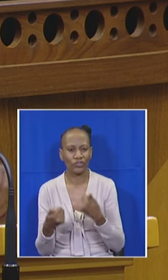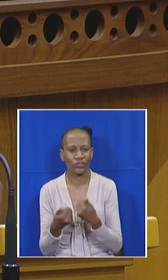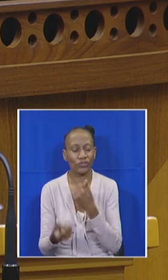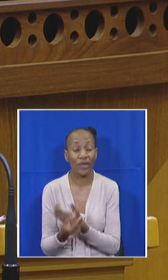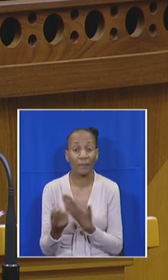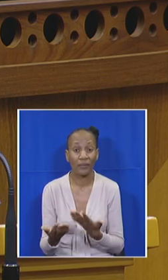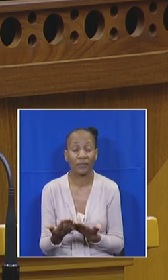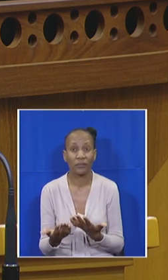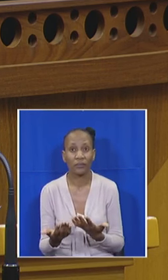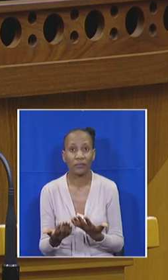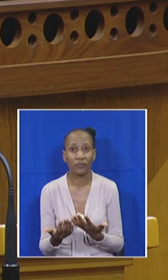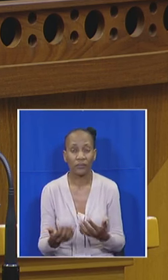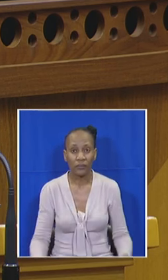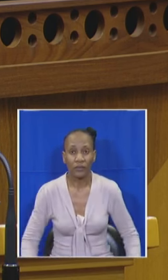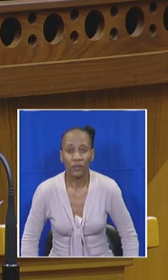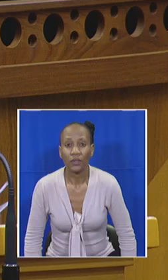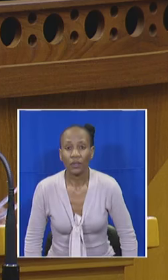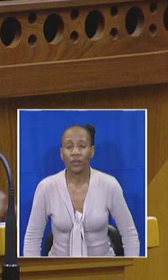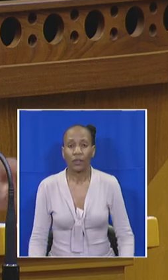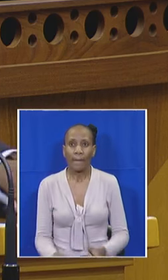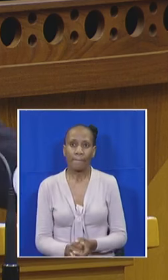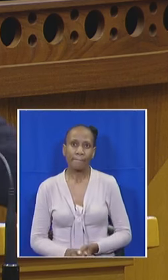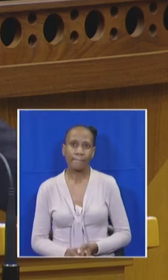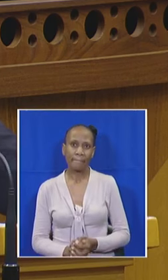refugee reception center.